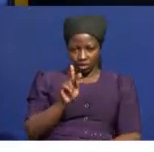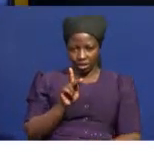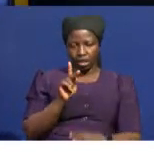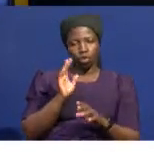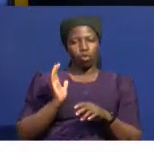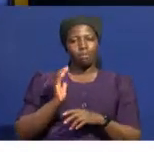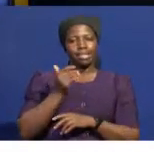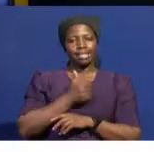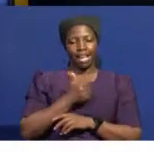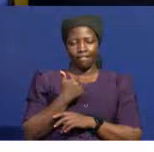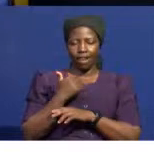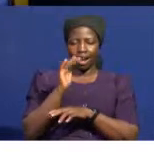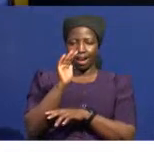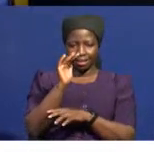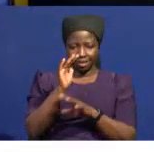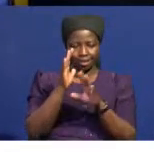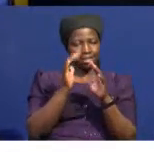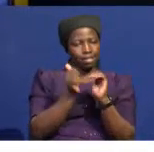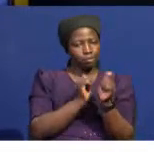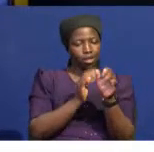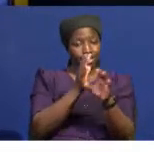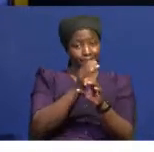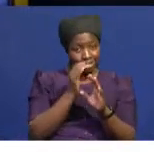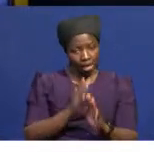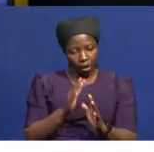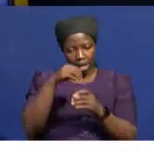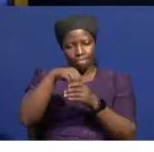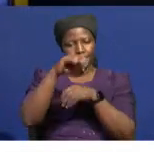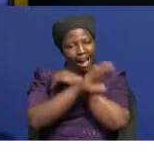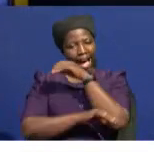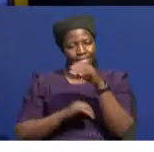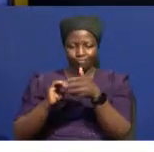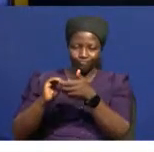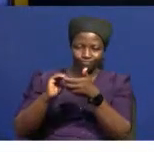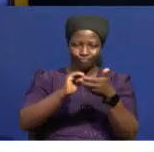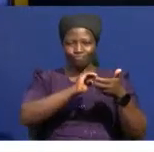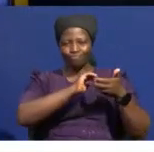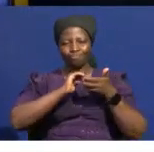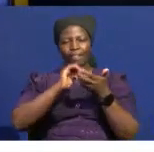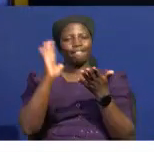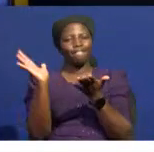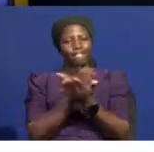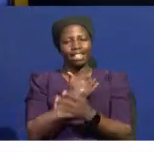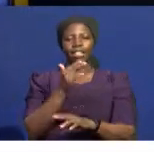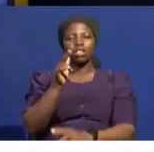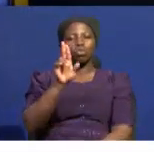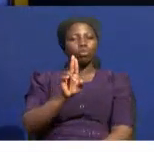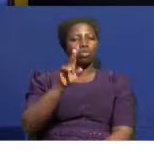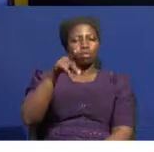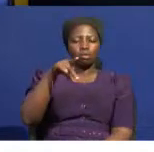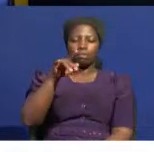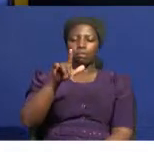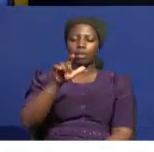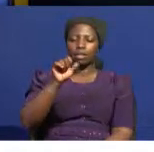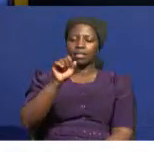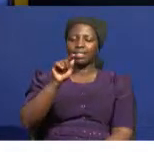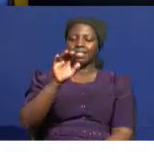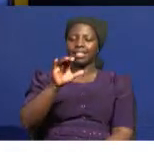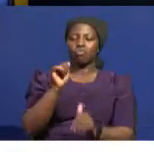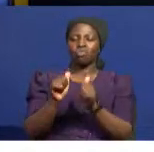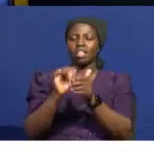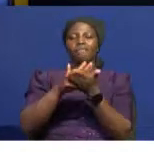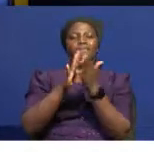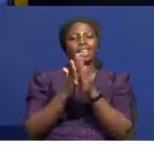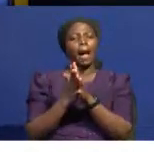has called on sports stakeholders in the country to join hands in the fight against the use of plastic material, which has become the